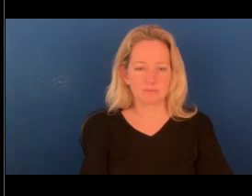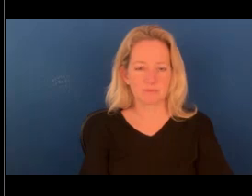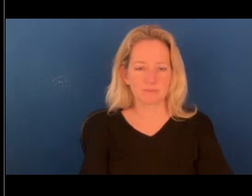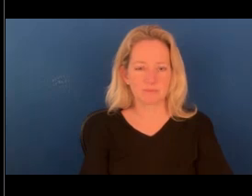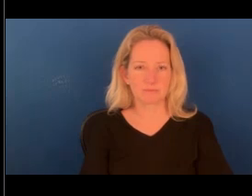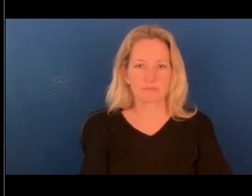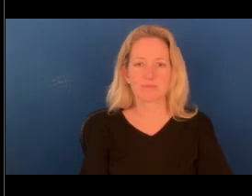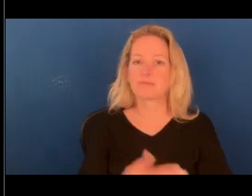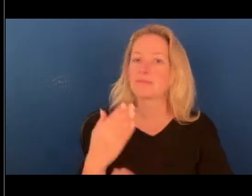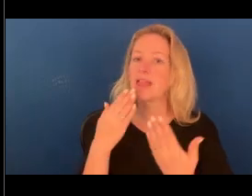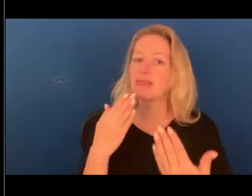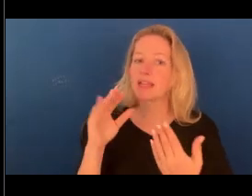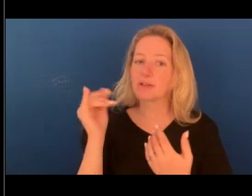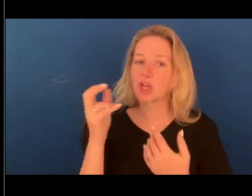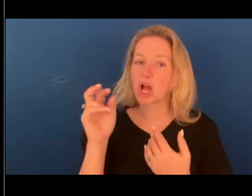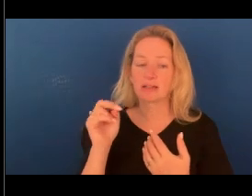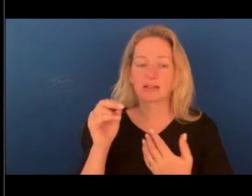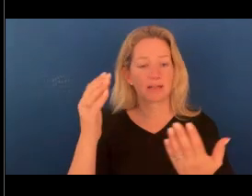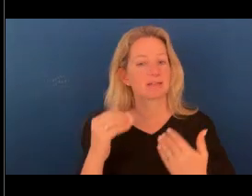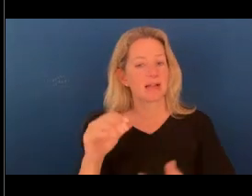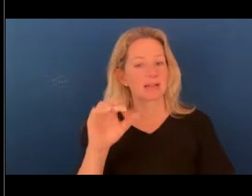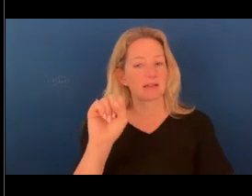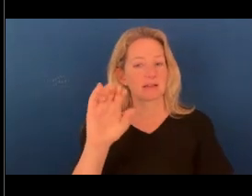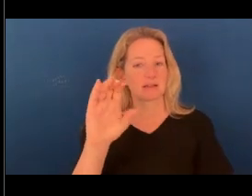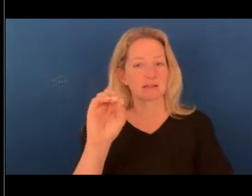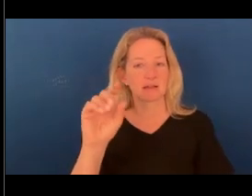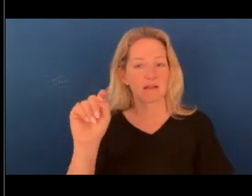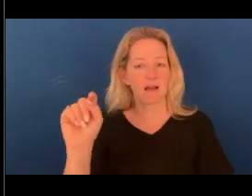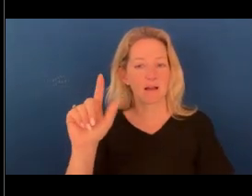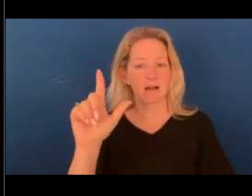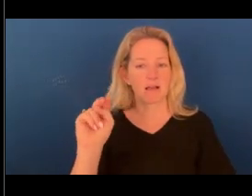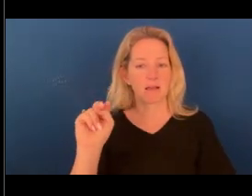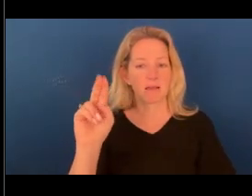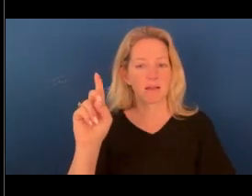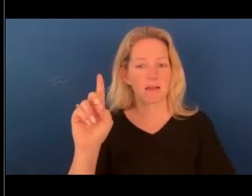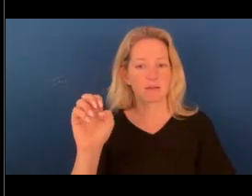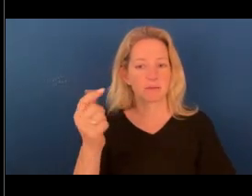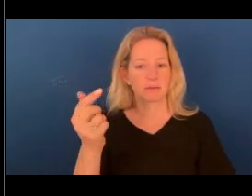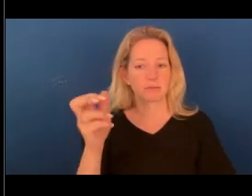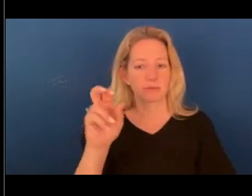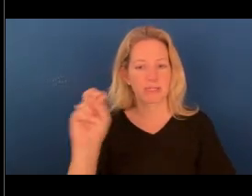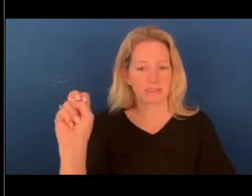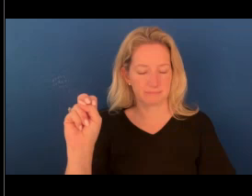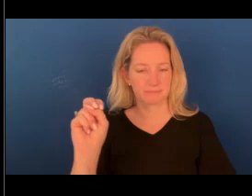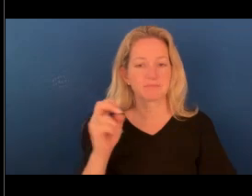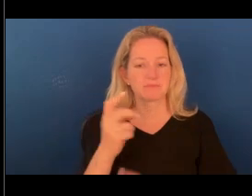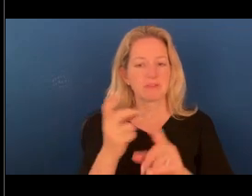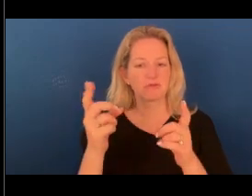Thank you, John. Next, we have Scott Lundgren, the Director of NOAA's Office of Response and Restoration.